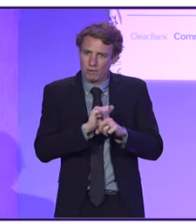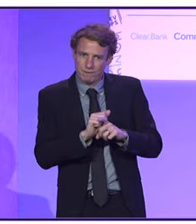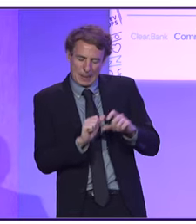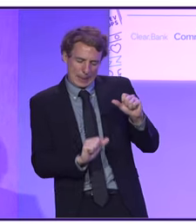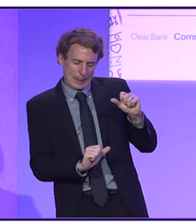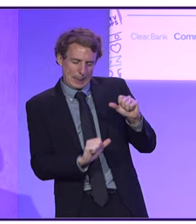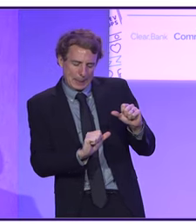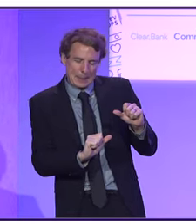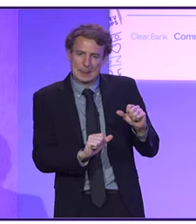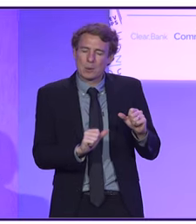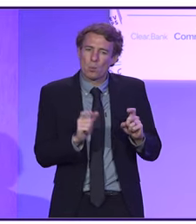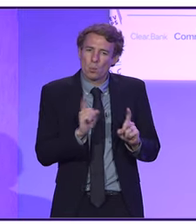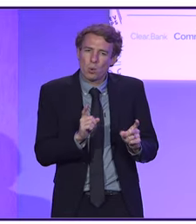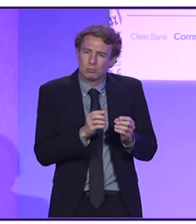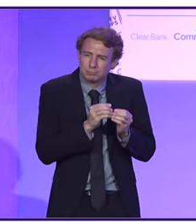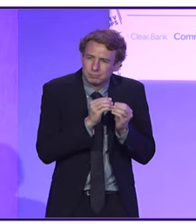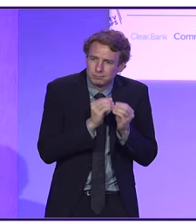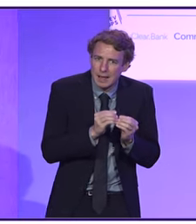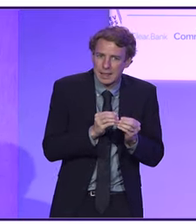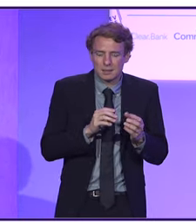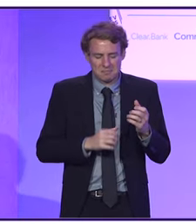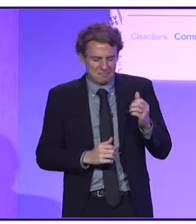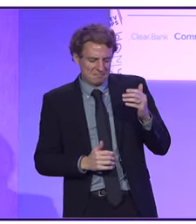hidden inside that log. Really common examples